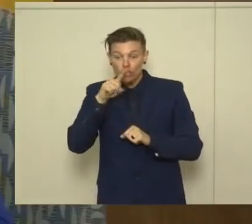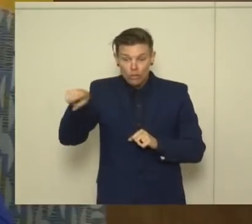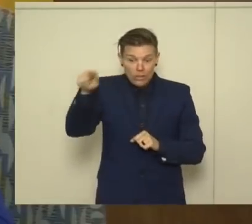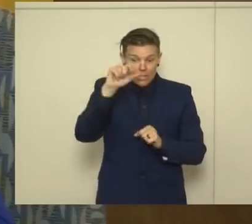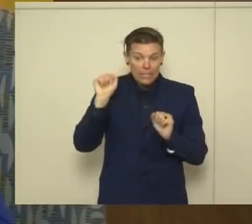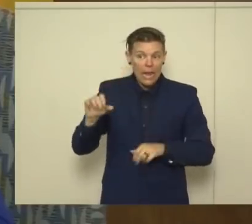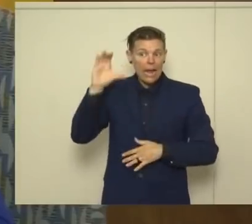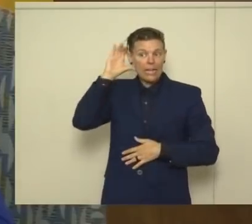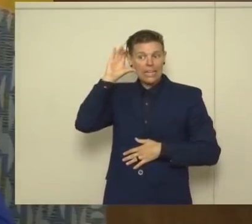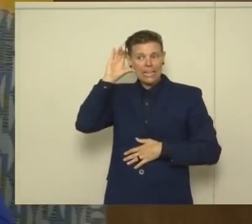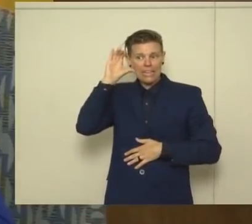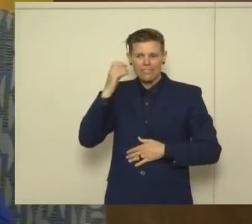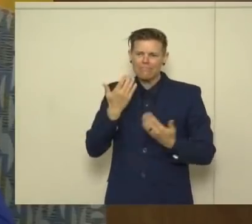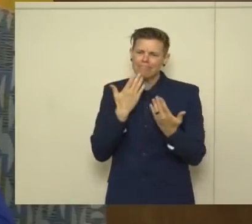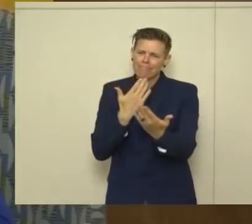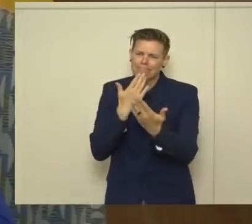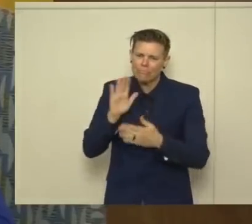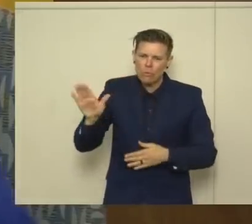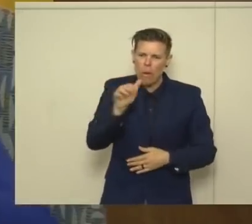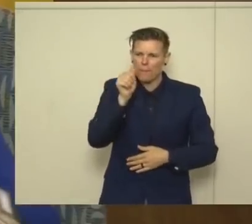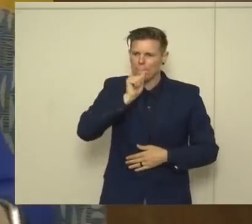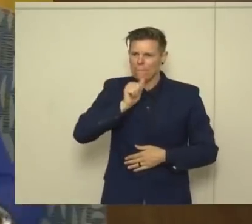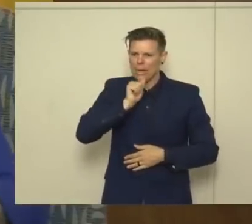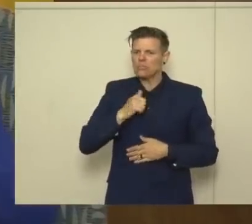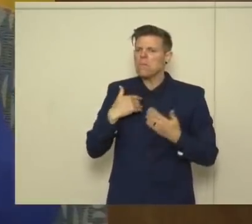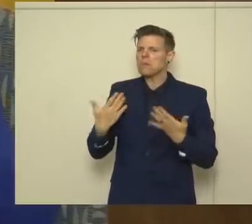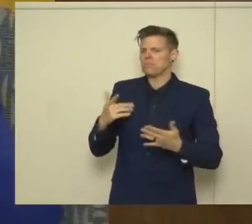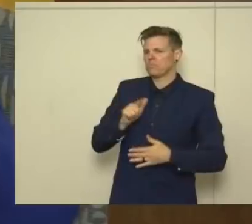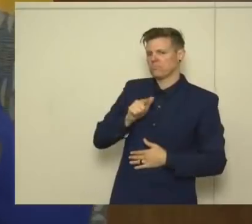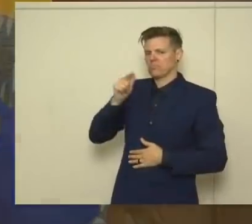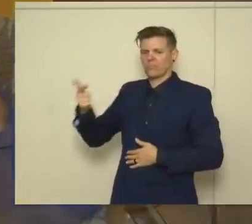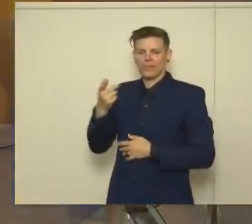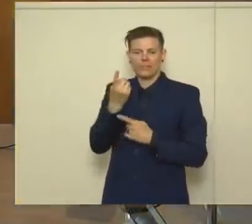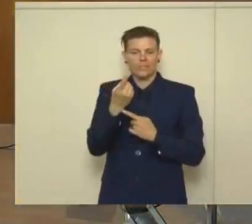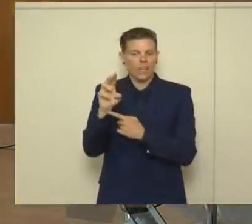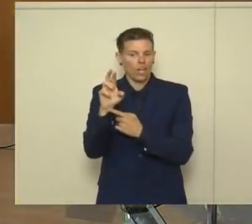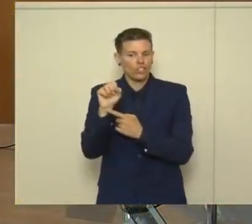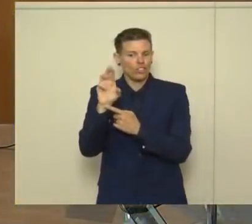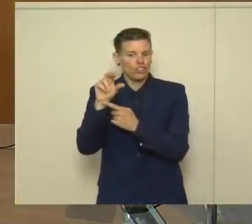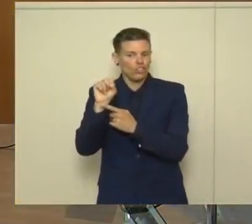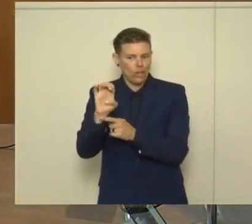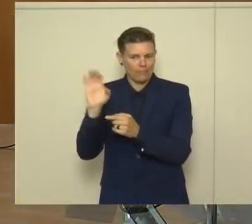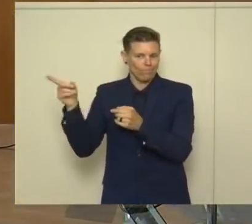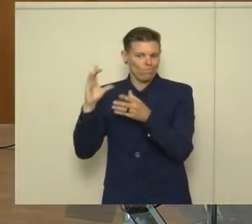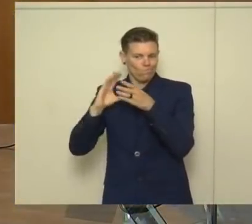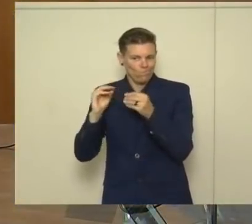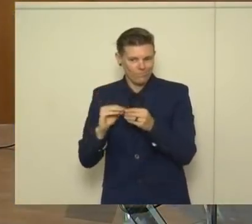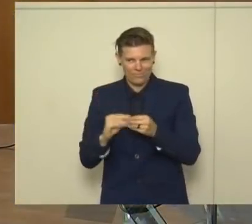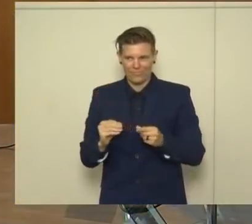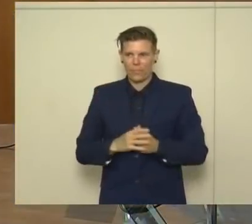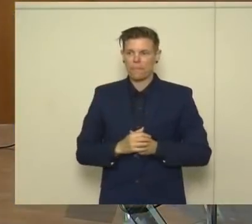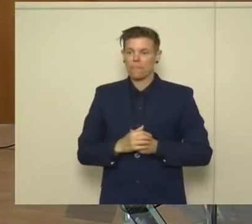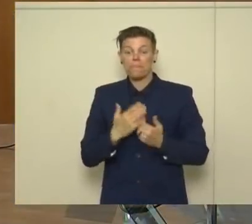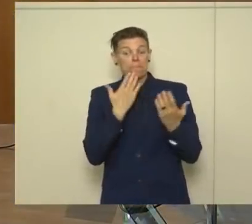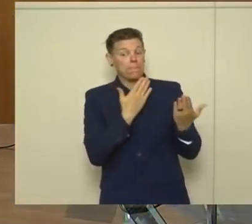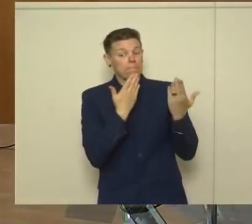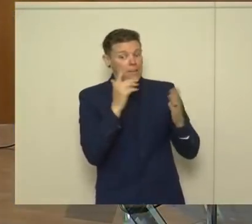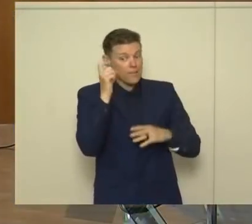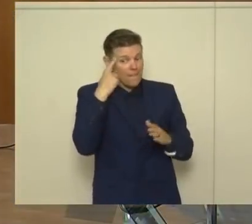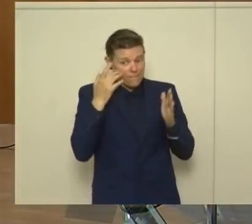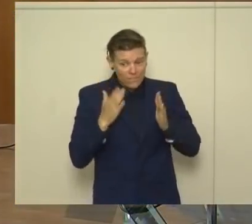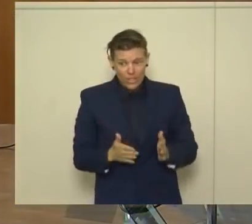for alerting me. Dr. Grace, to you. Thank you very much, Governor. It's great to be back.